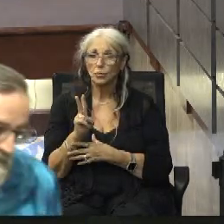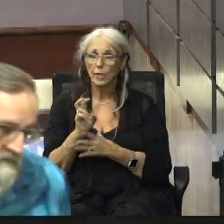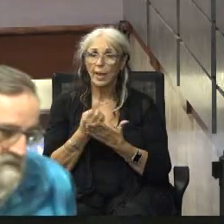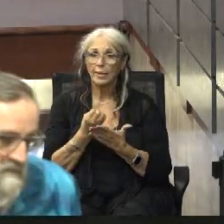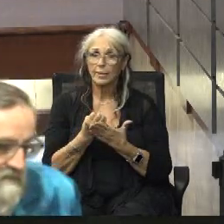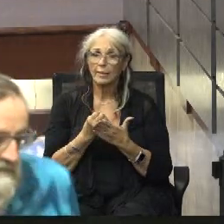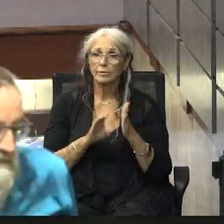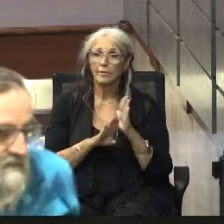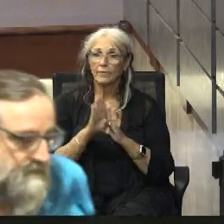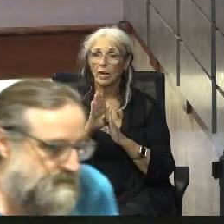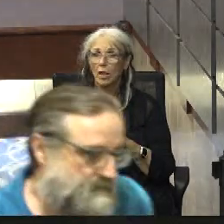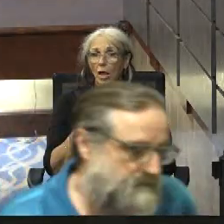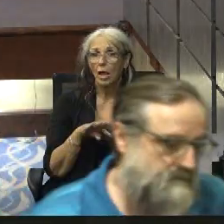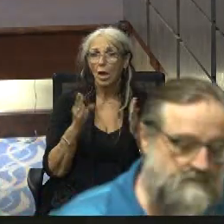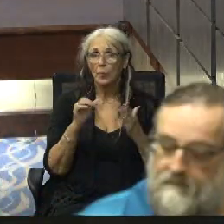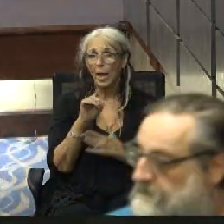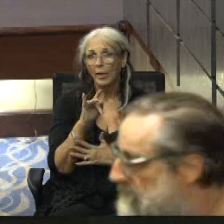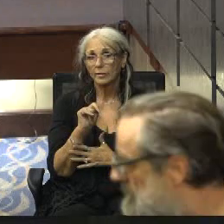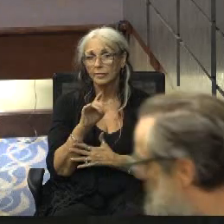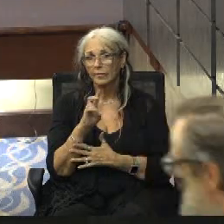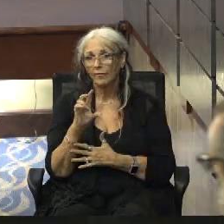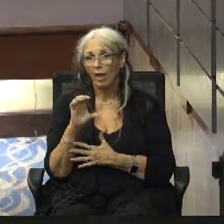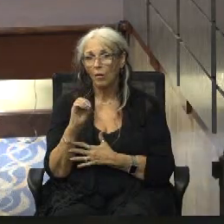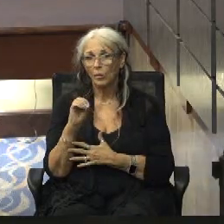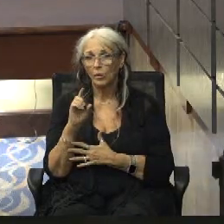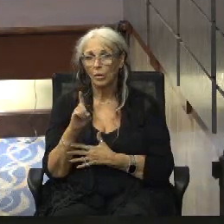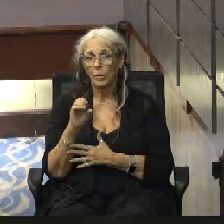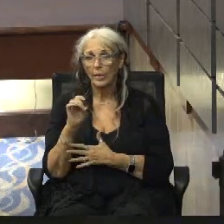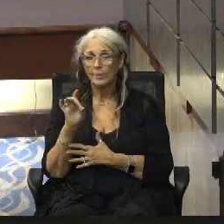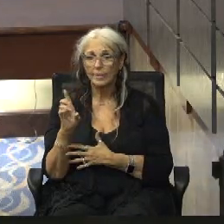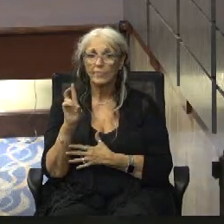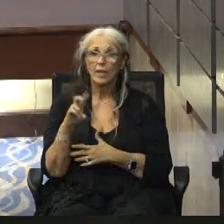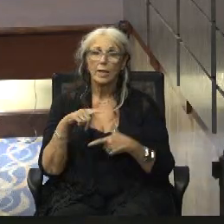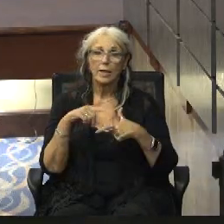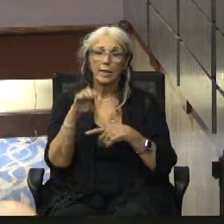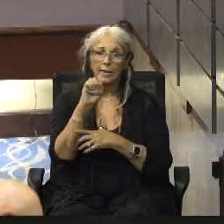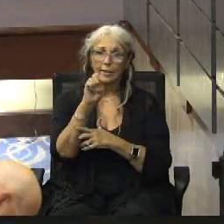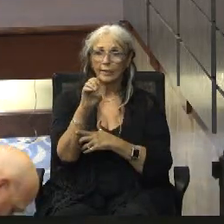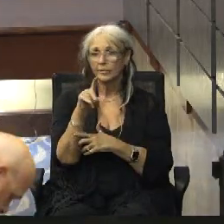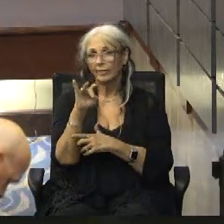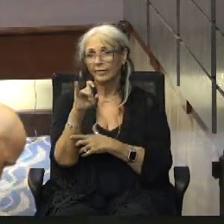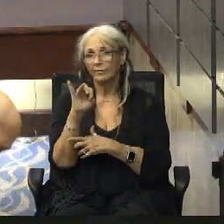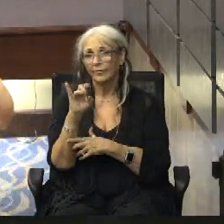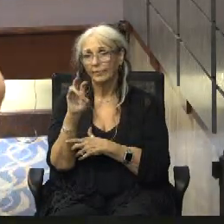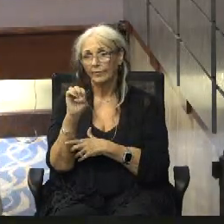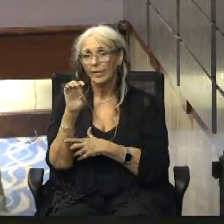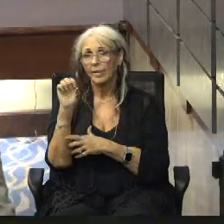Development, Texas Open Meetings Act, Section 551.087. We are now in executive session.